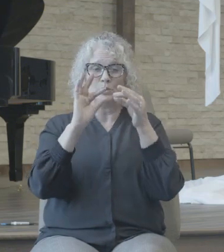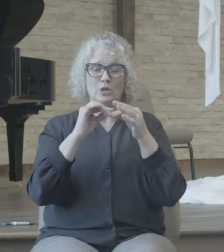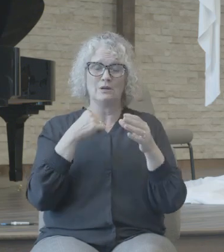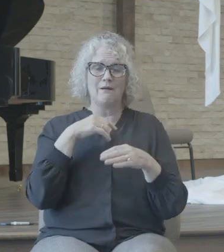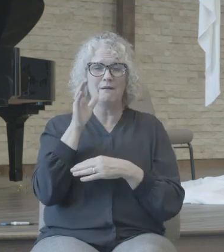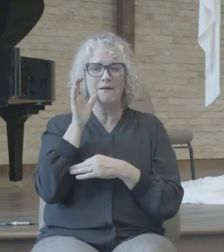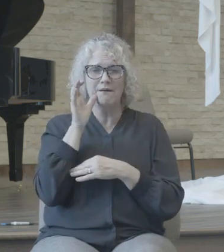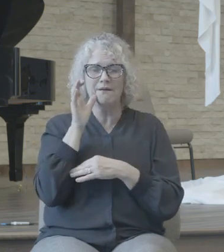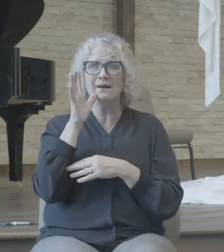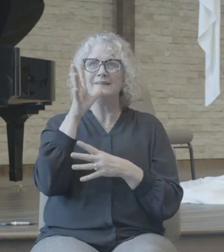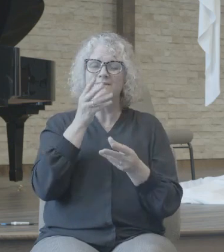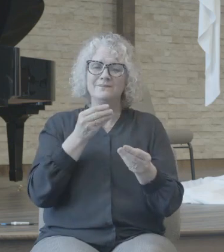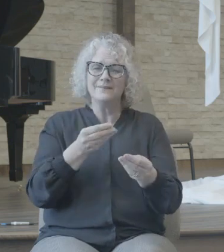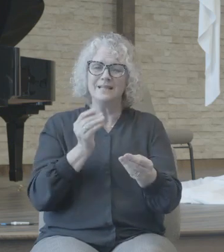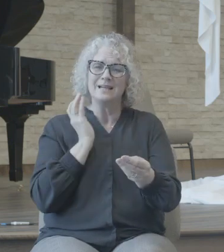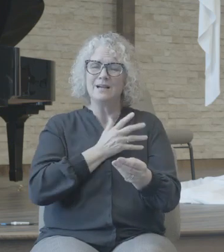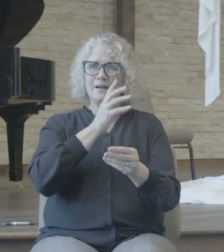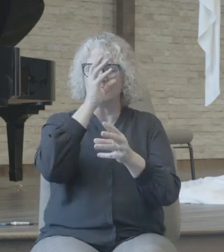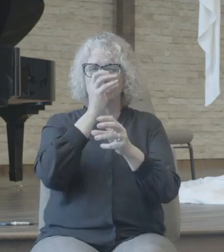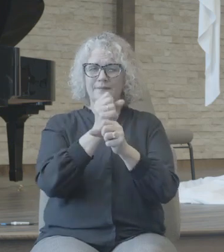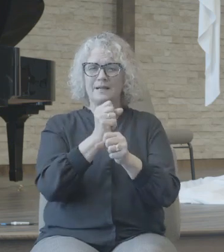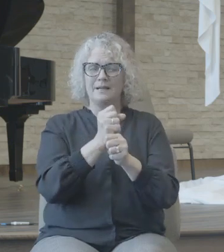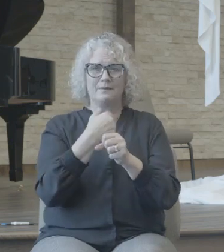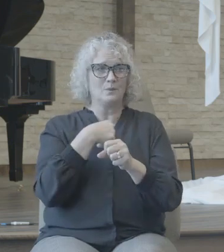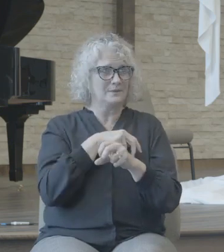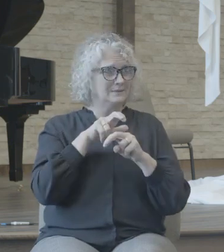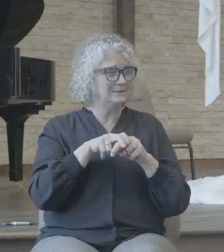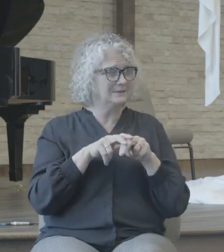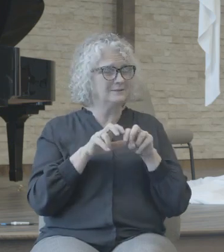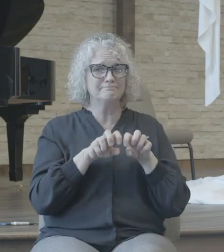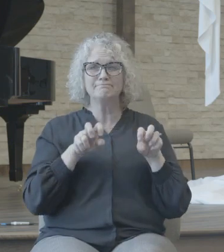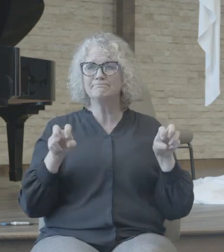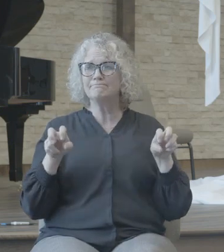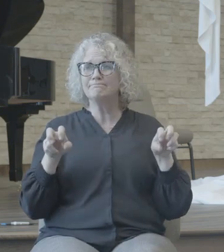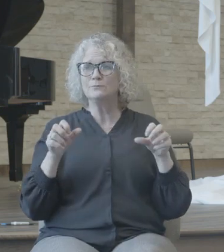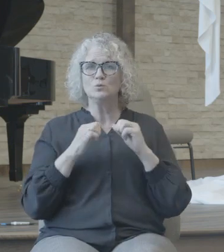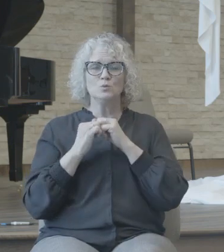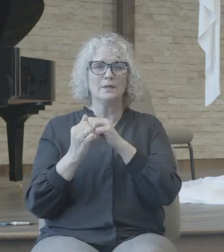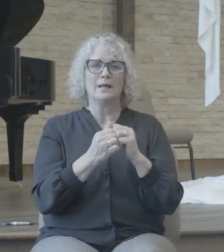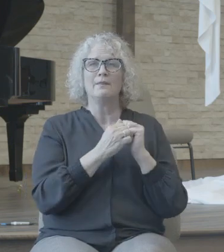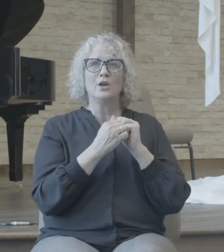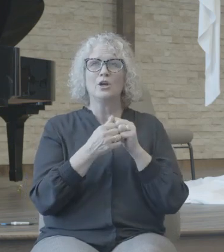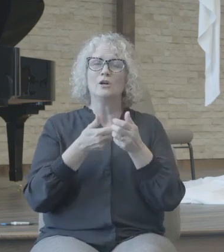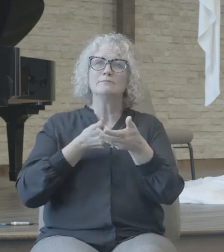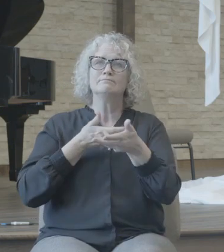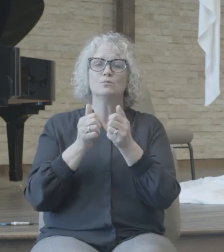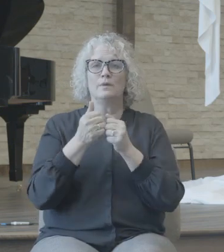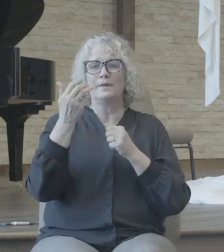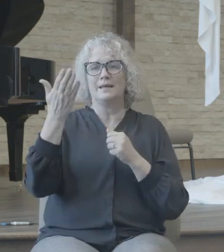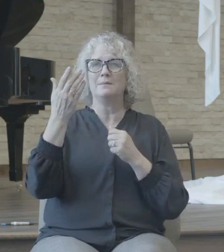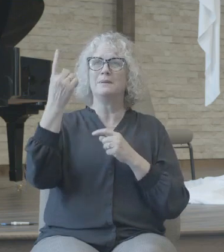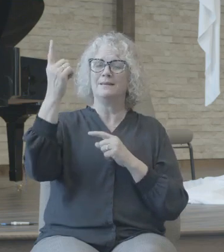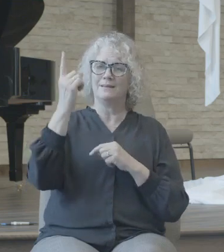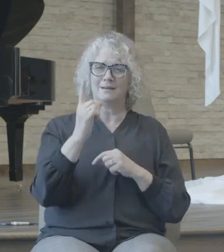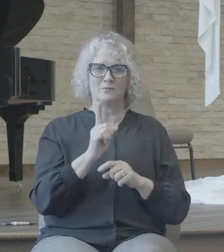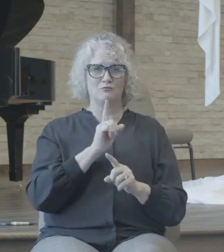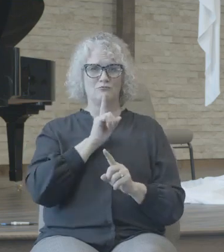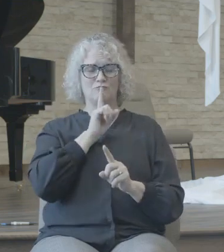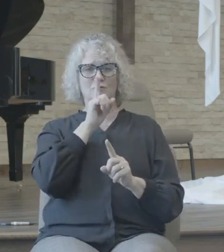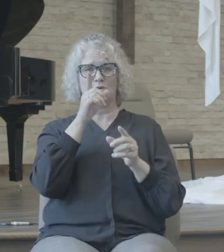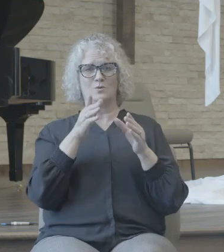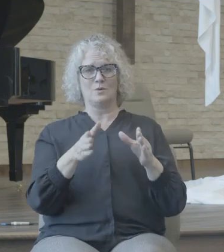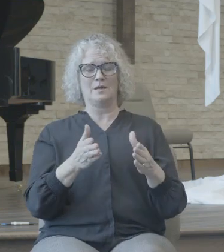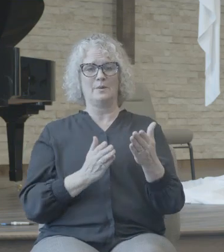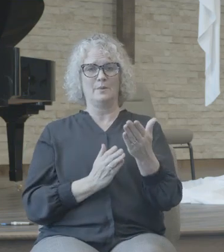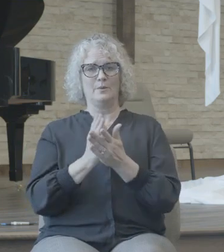faith. We sit here together and we commune with Him as He comes to us in a real way through the sacrament